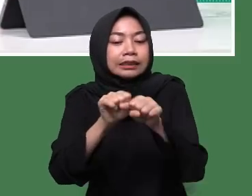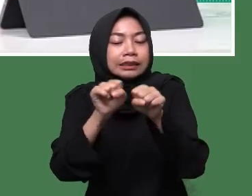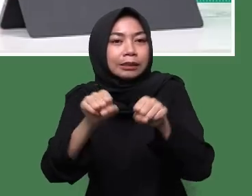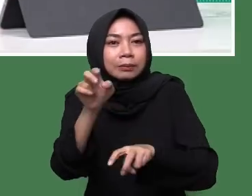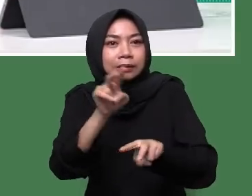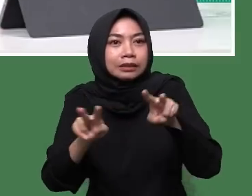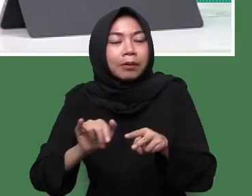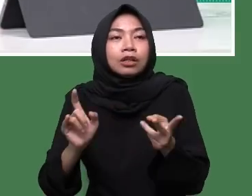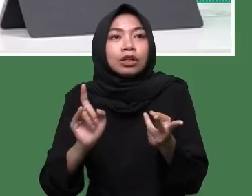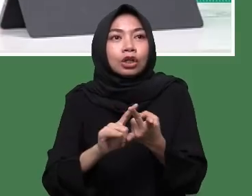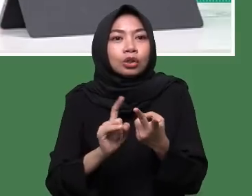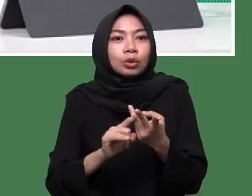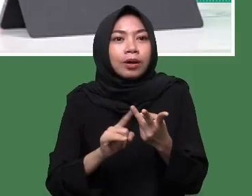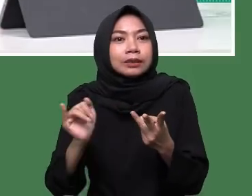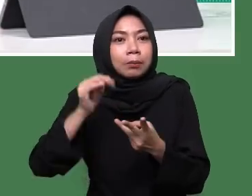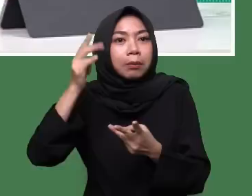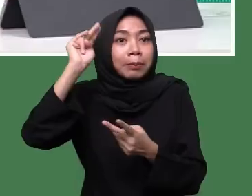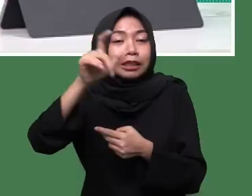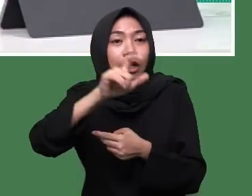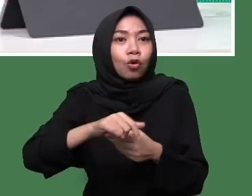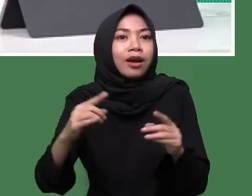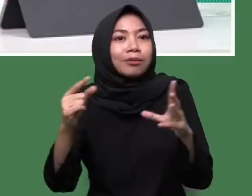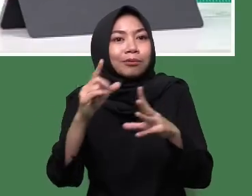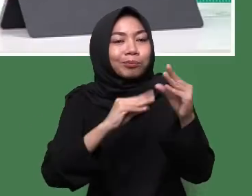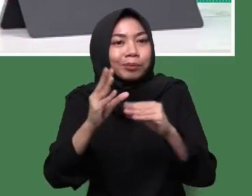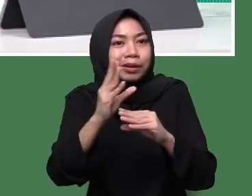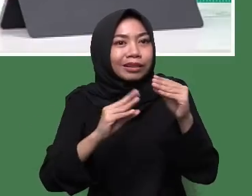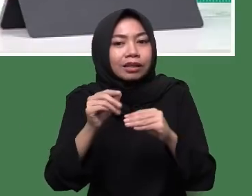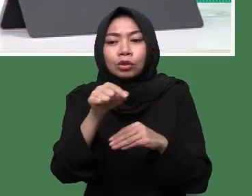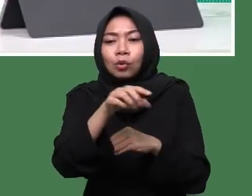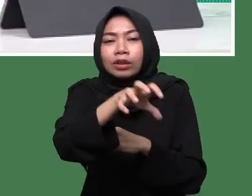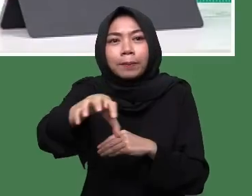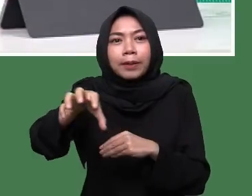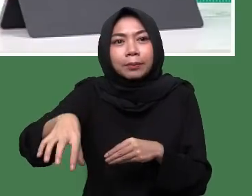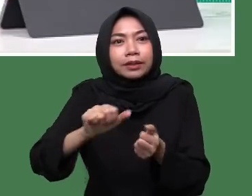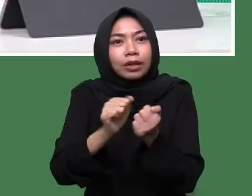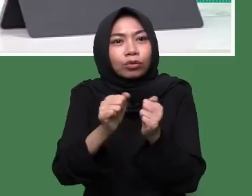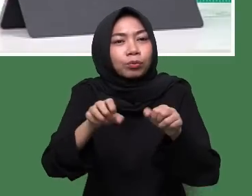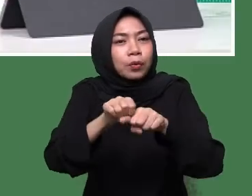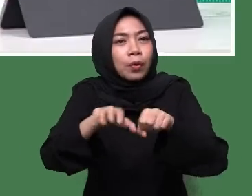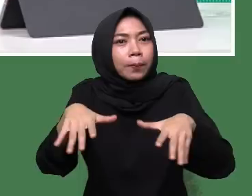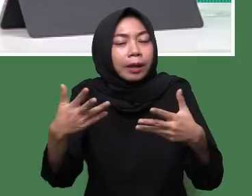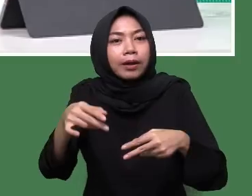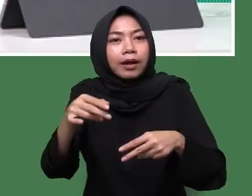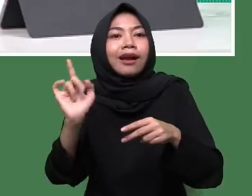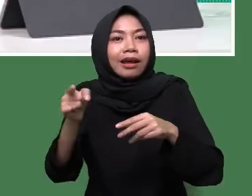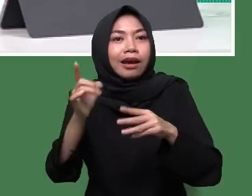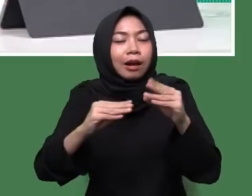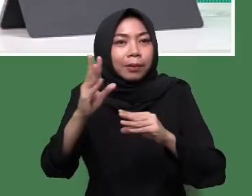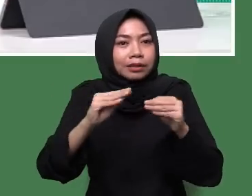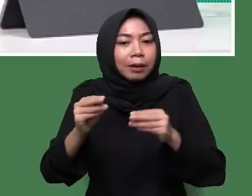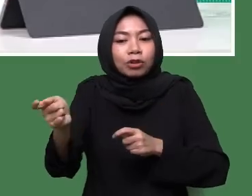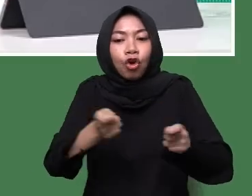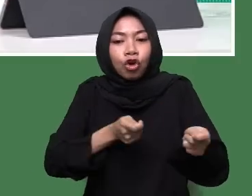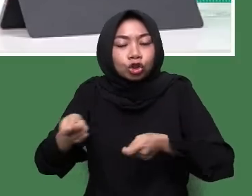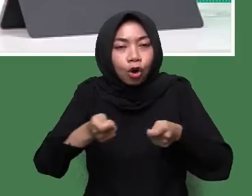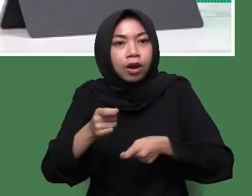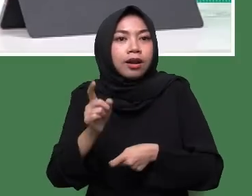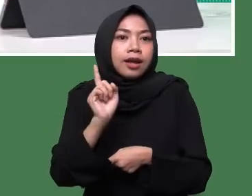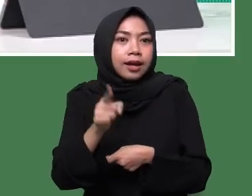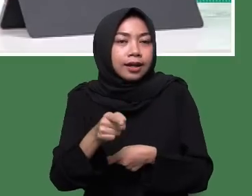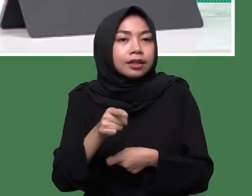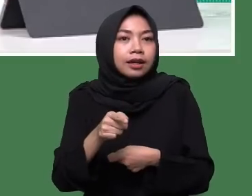meeting with the local governments in those infected areas, but also with the free zone to make sure that